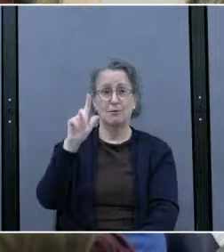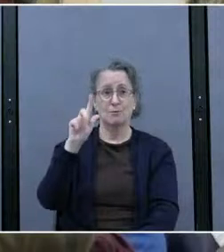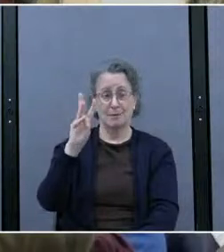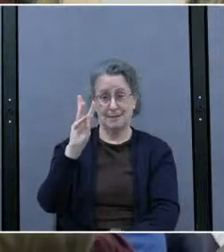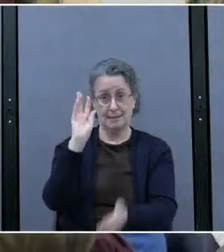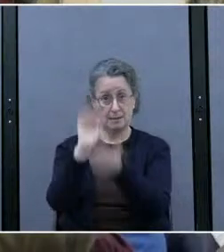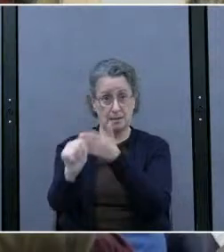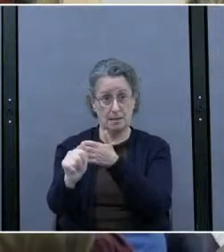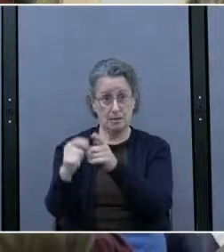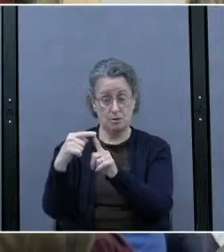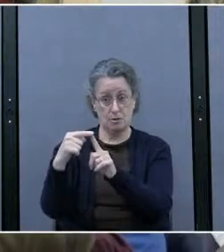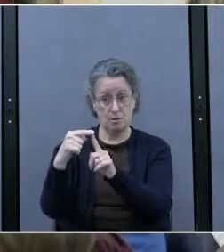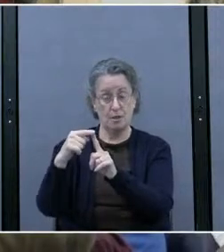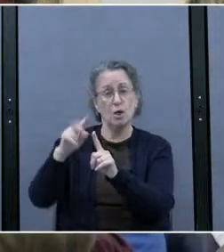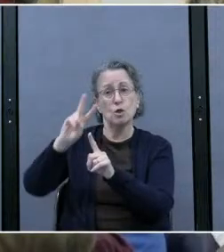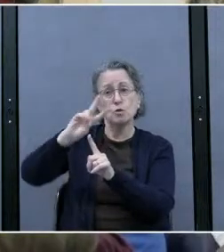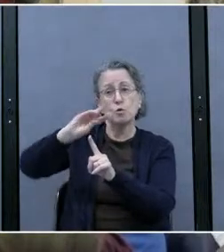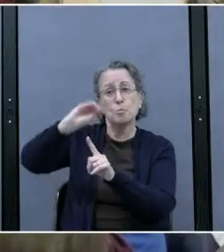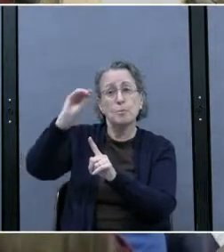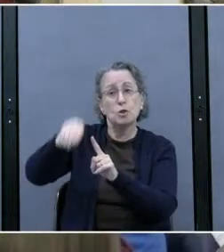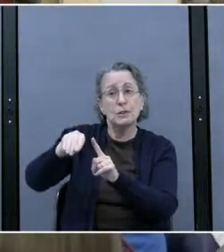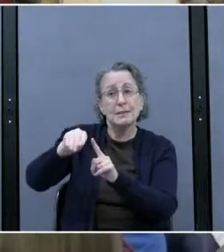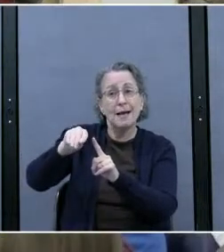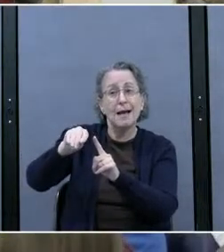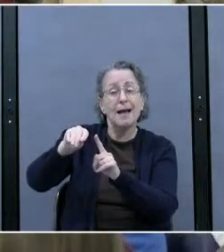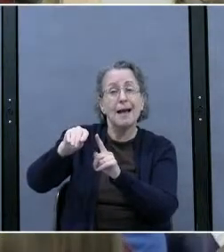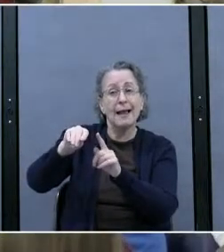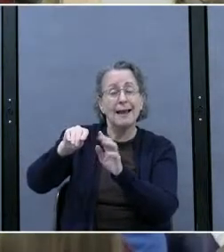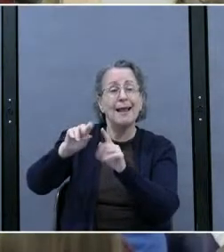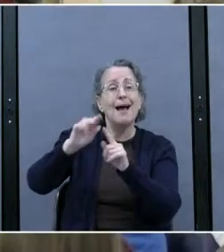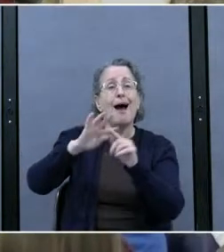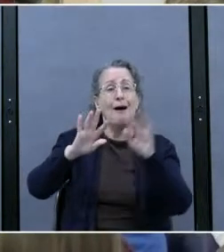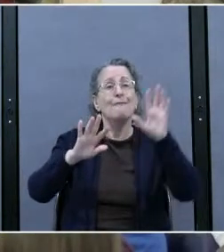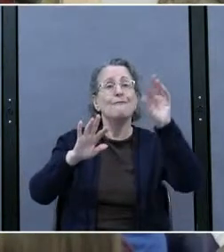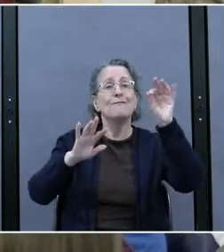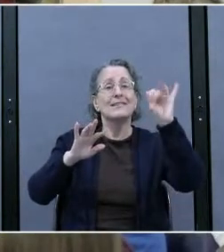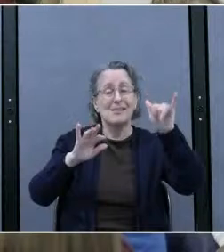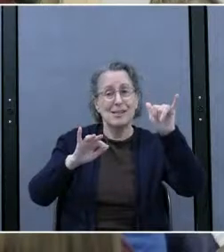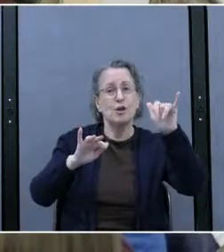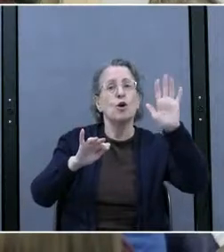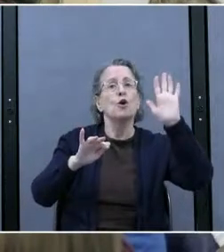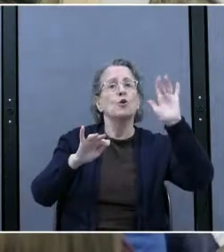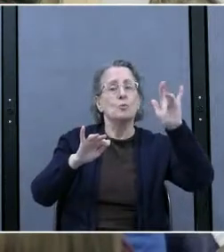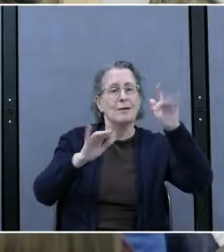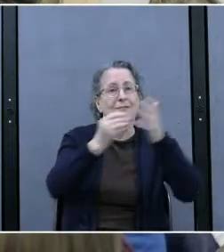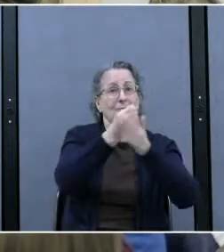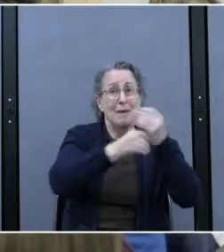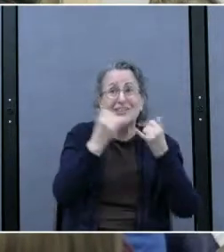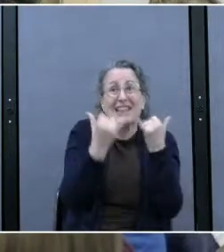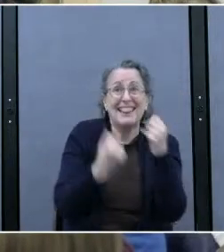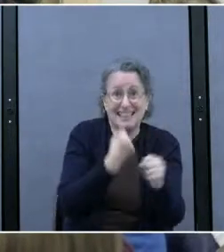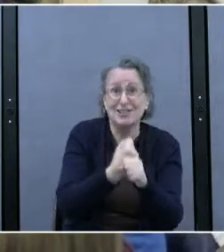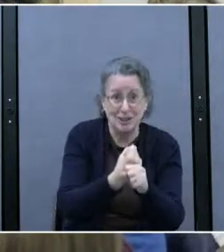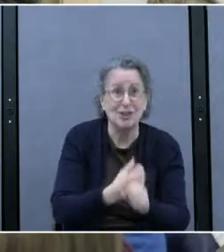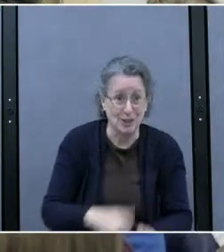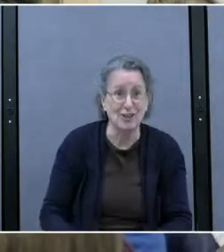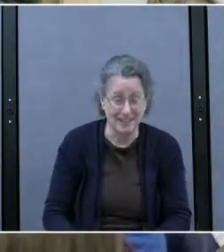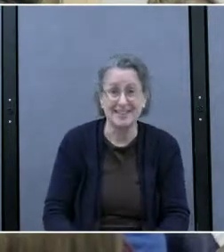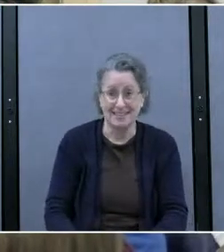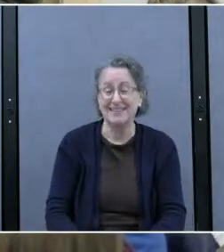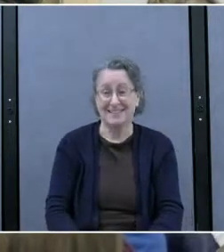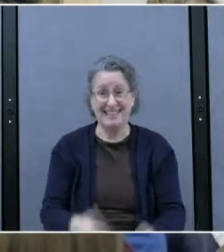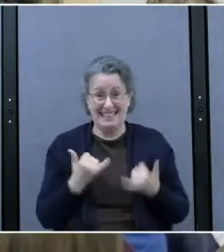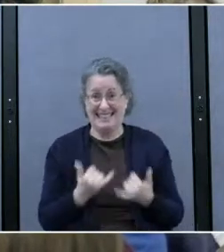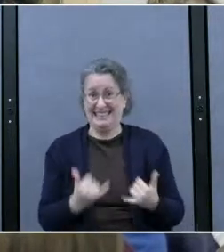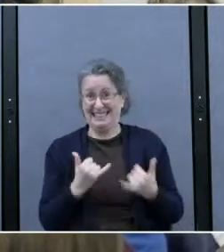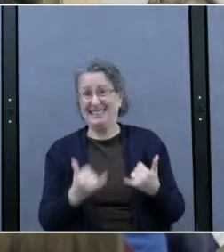461,726 is 2% of fiscal year 25, the year we are Yes. in. That's what was